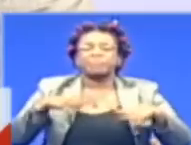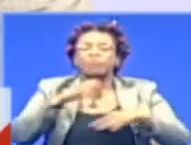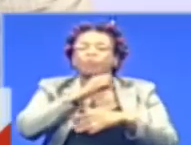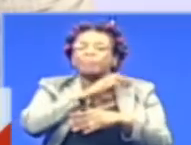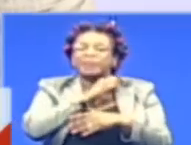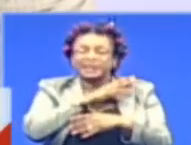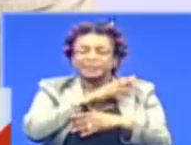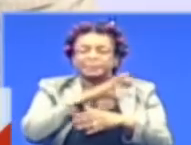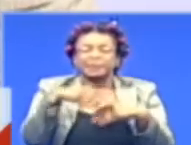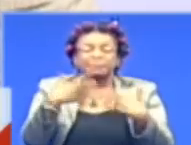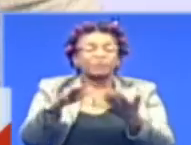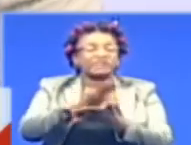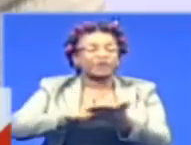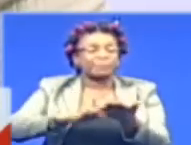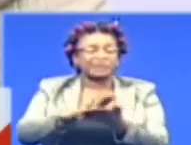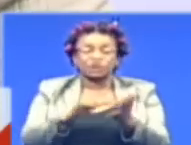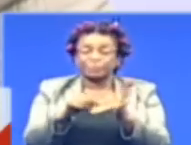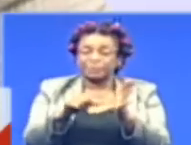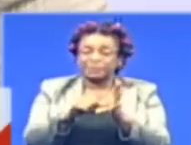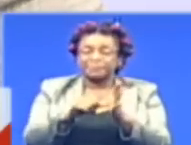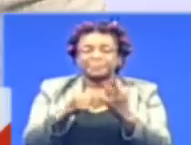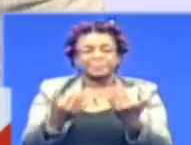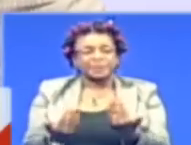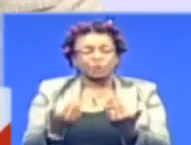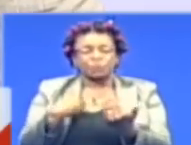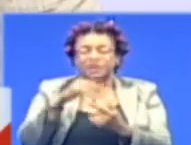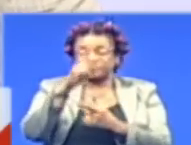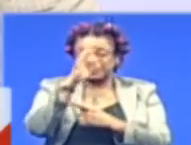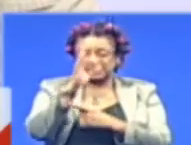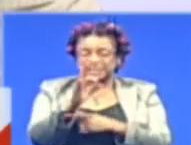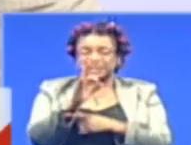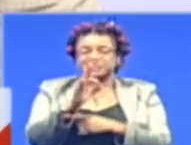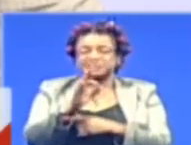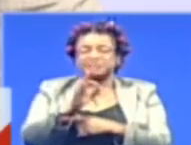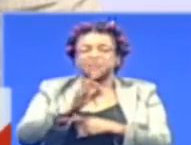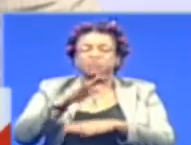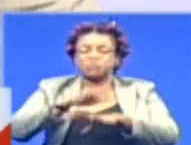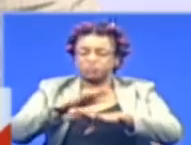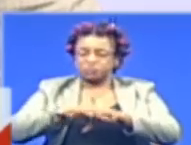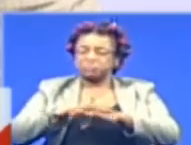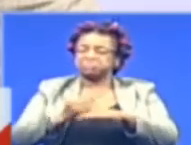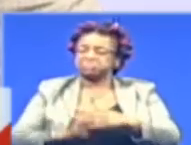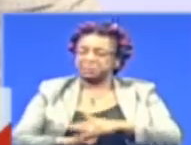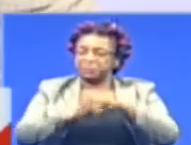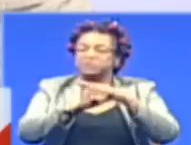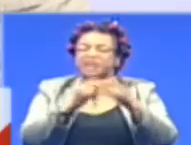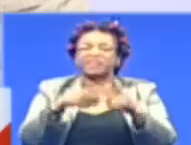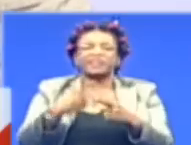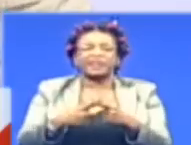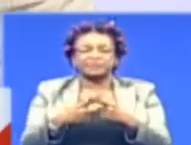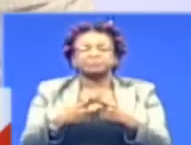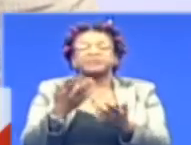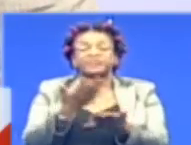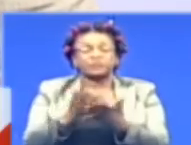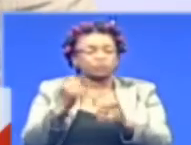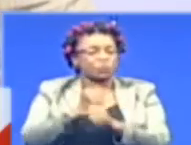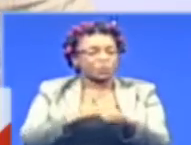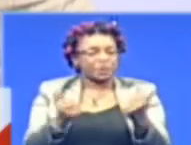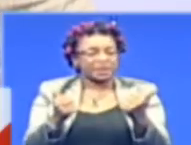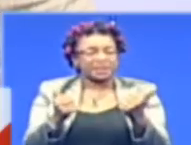environmental degradation. And then since now there is serious goodwill across the country, we expect that things will really work.